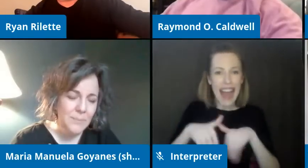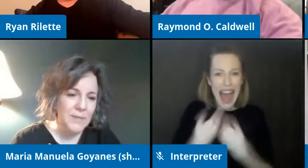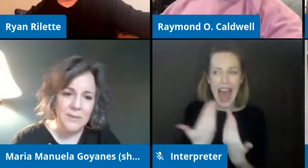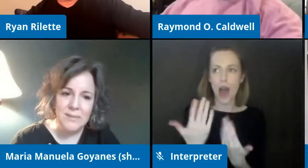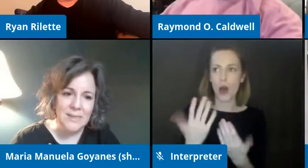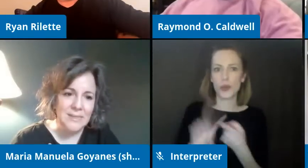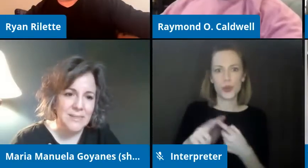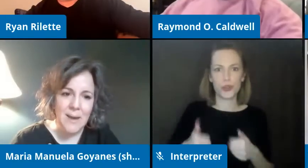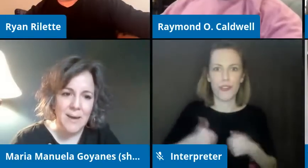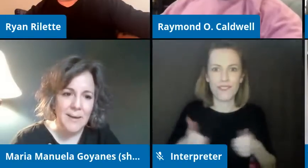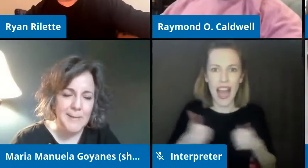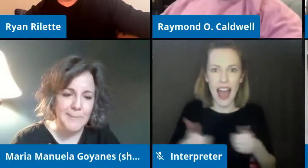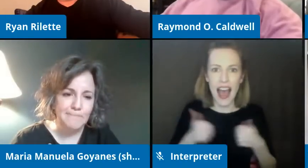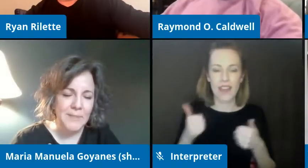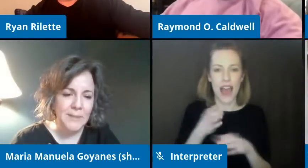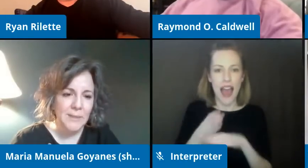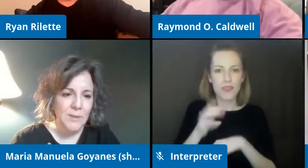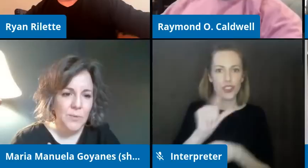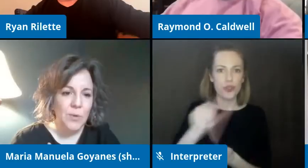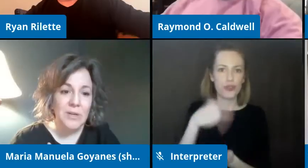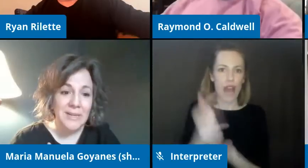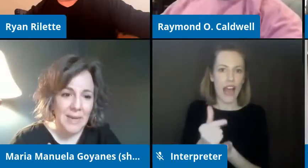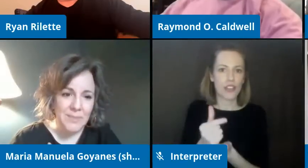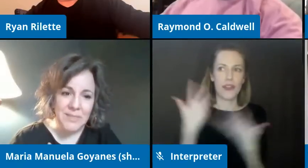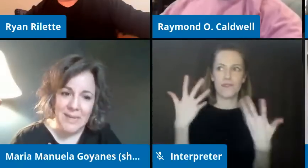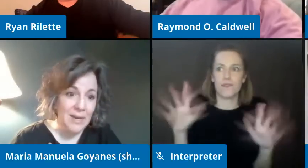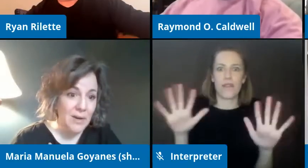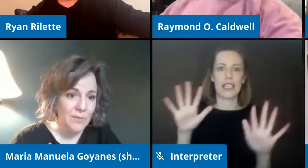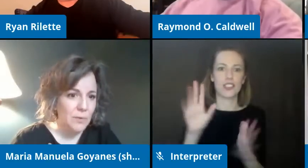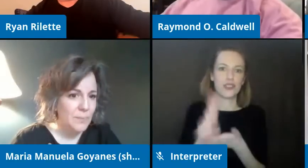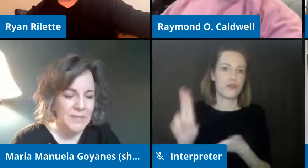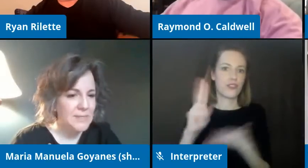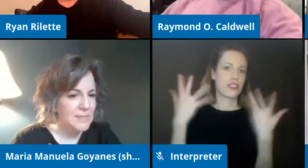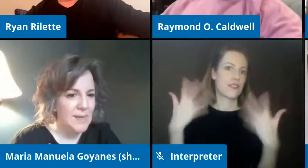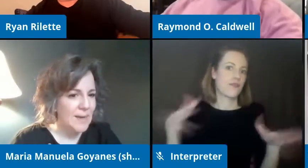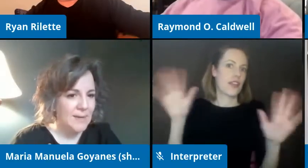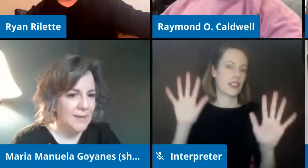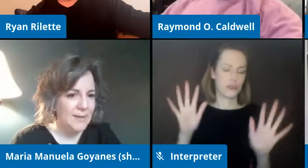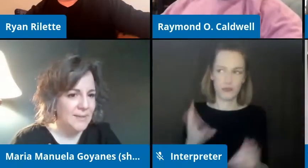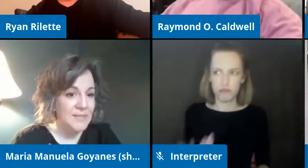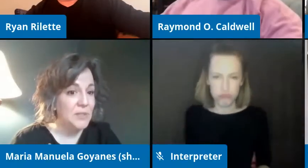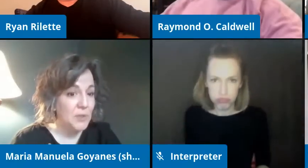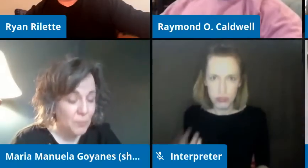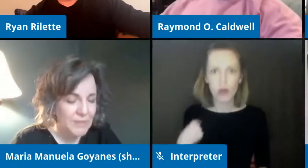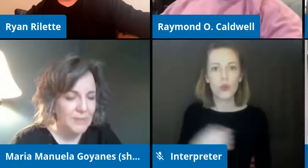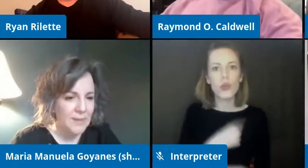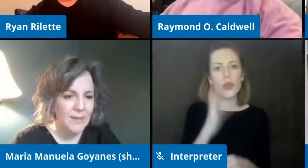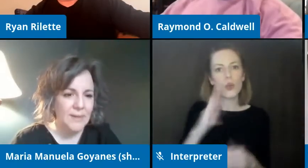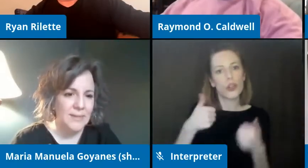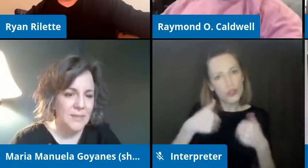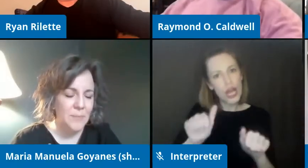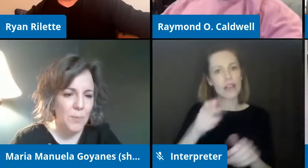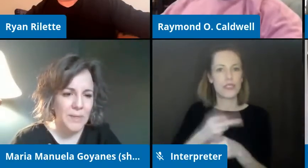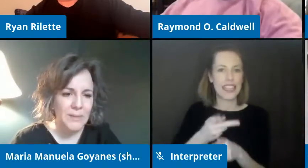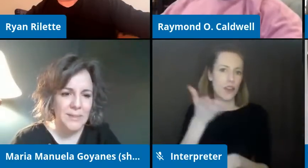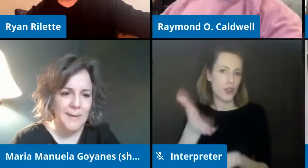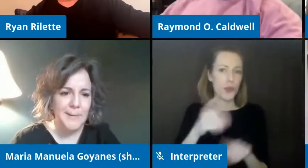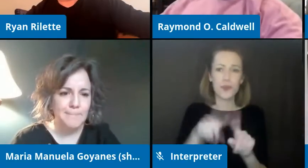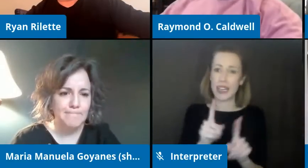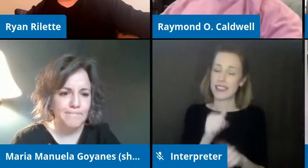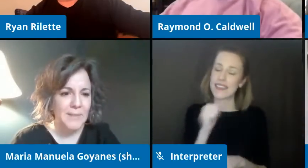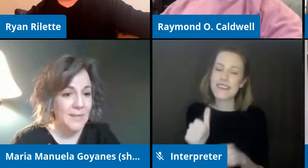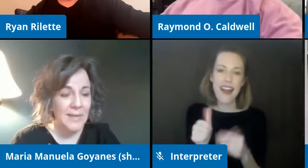school, because it's not, we're going to attempt to take care of you, but this is not, this is a really not an easy